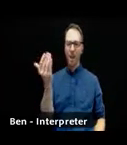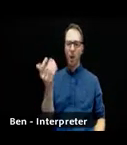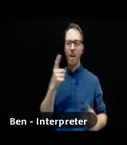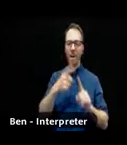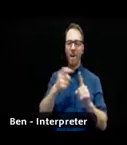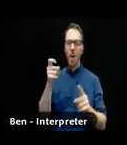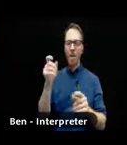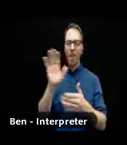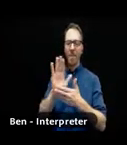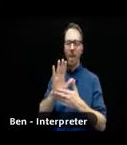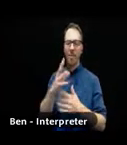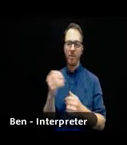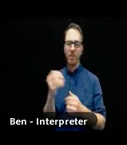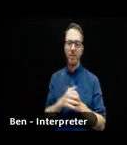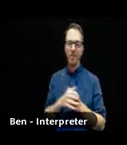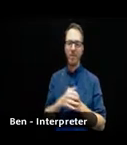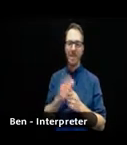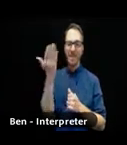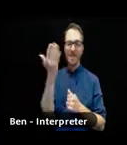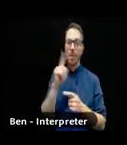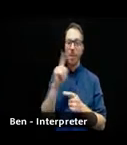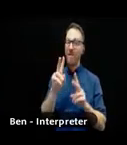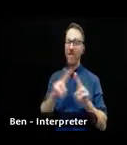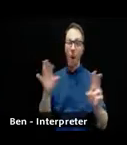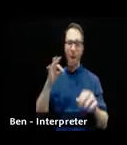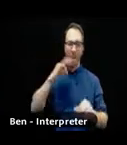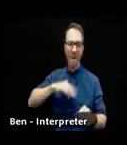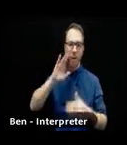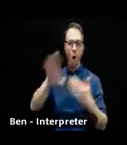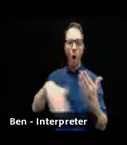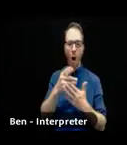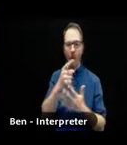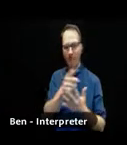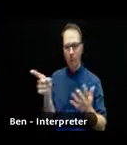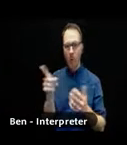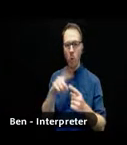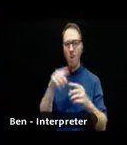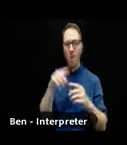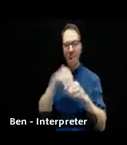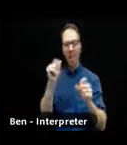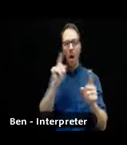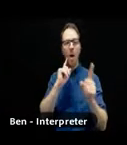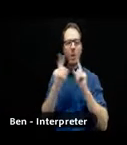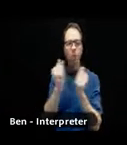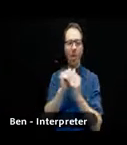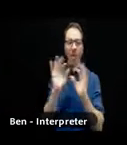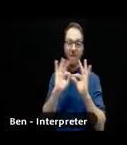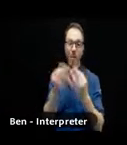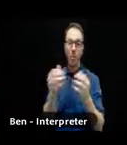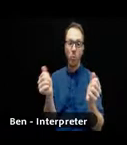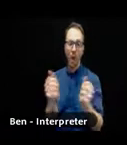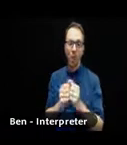film. And it seems to be incredibly beneficial for all of them to be in that conversation with their family together.